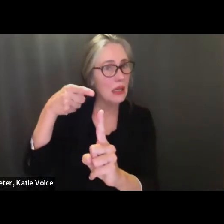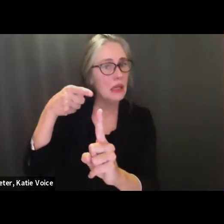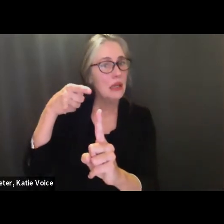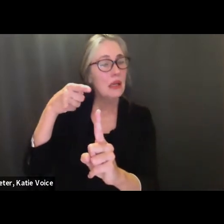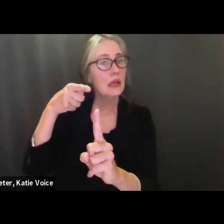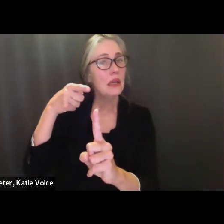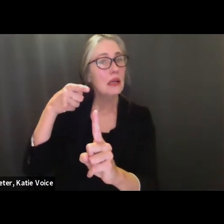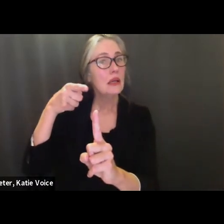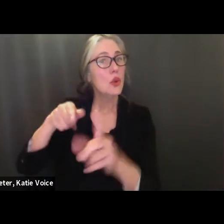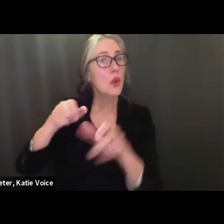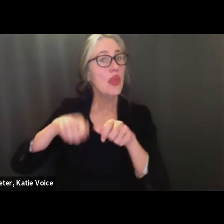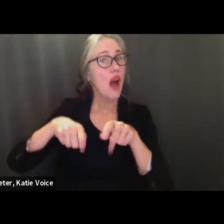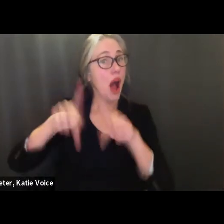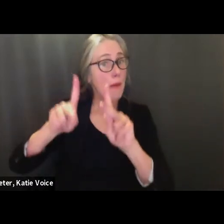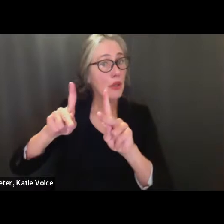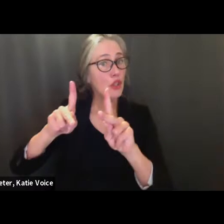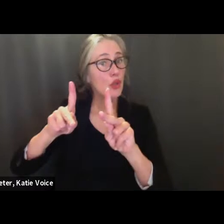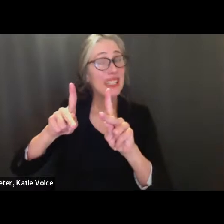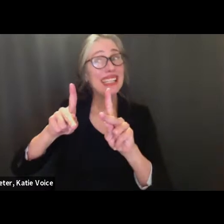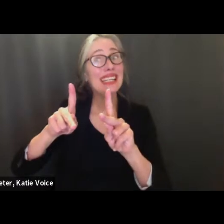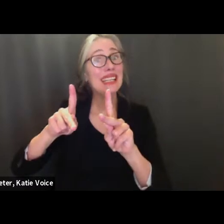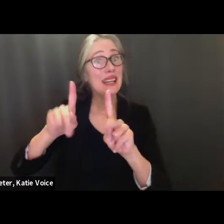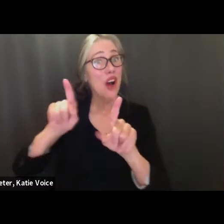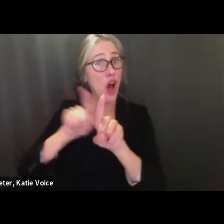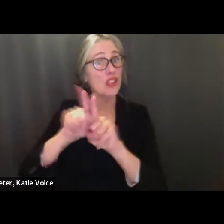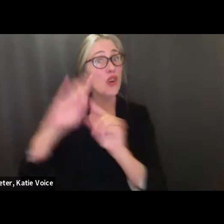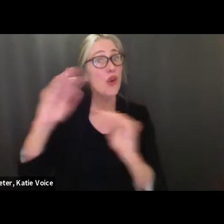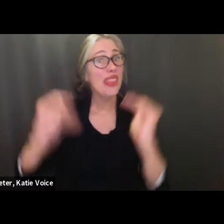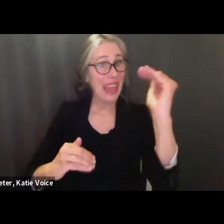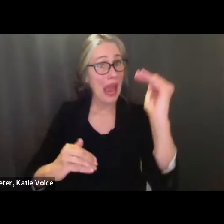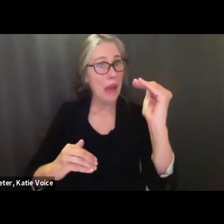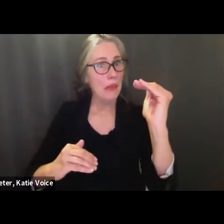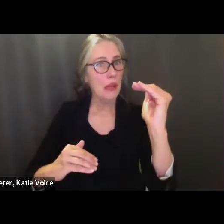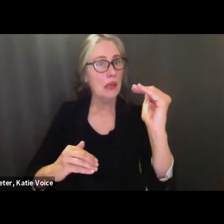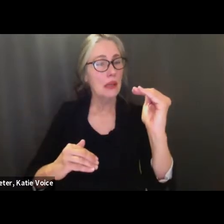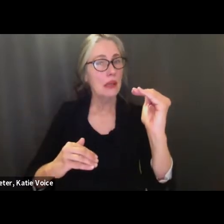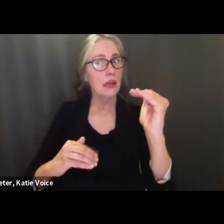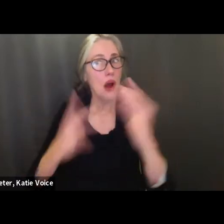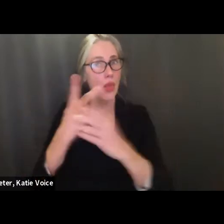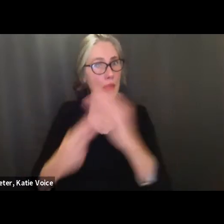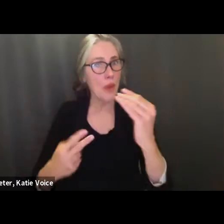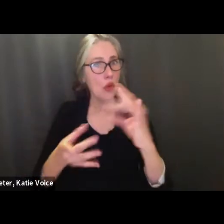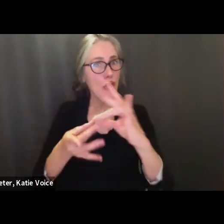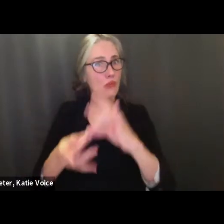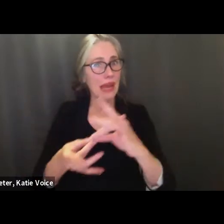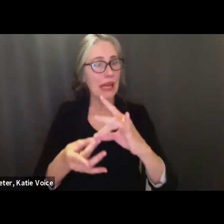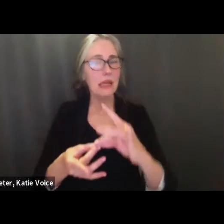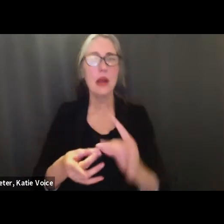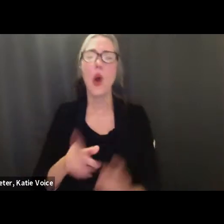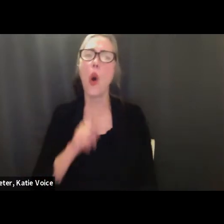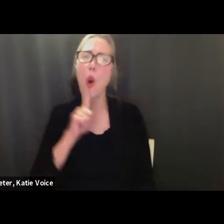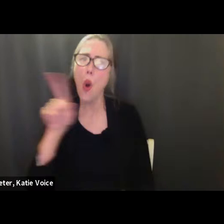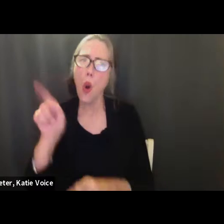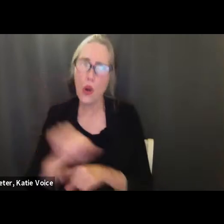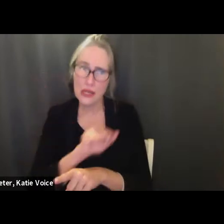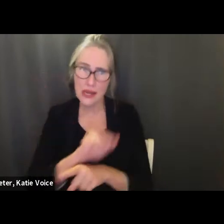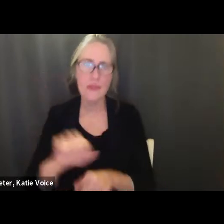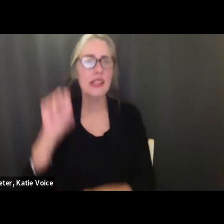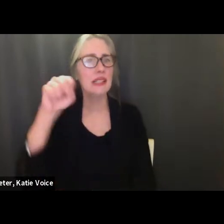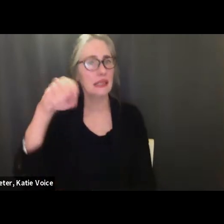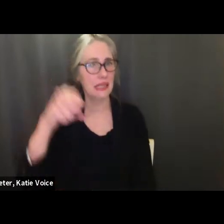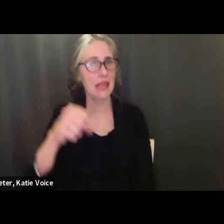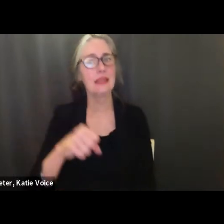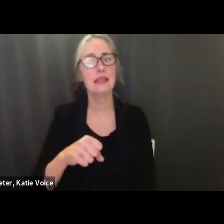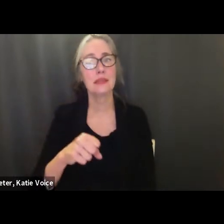that opportunity gap that exists in our population? Yes, definitely. Yeah, that's definitely part of this has